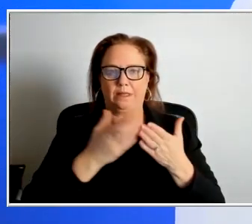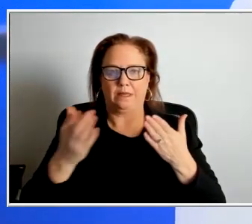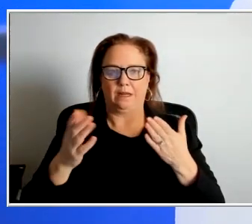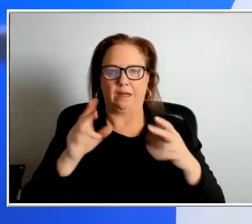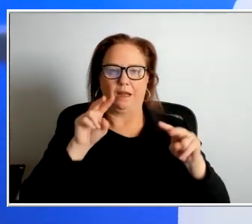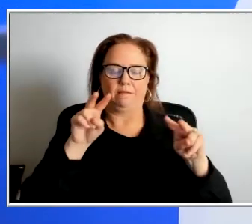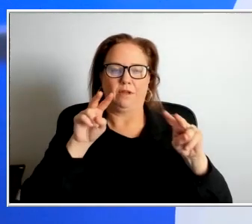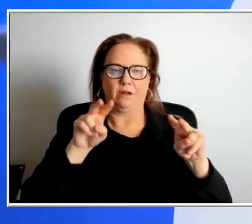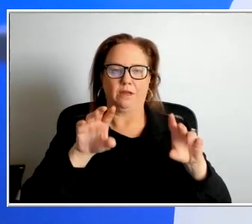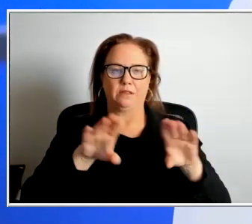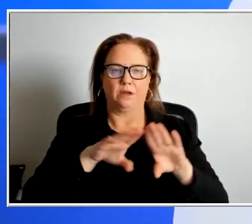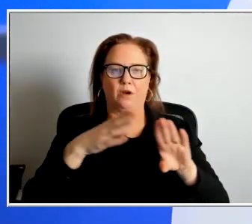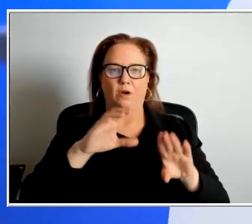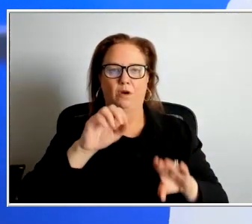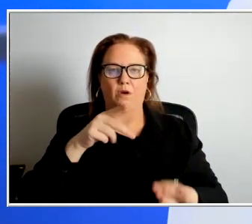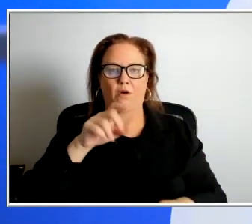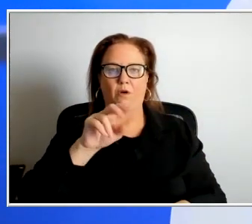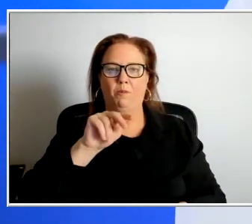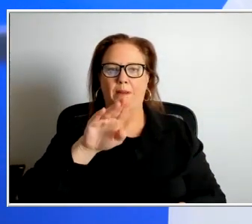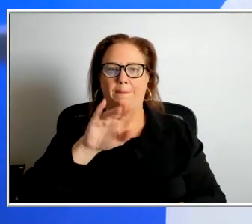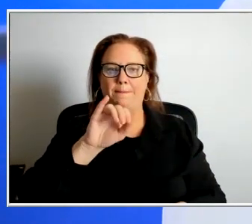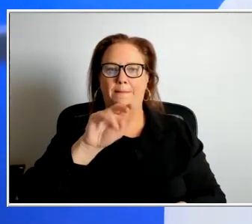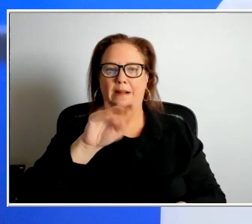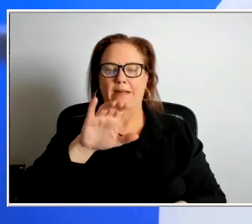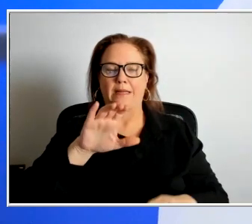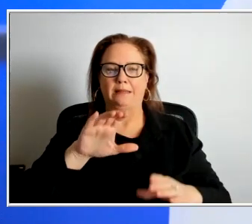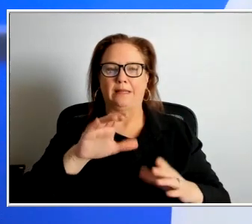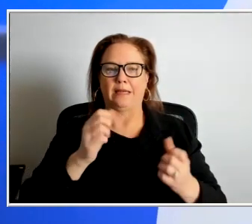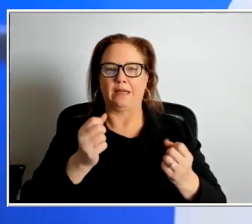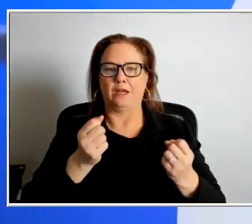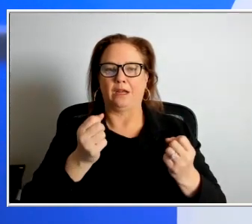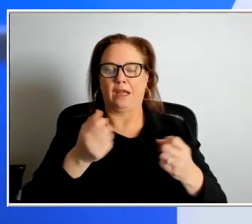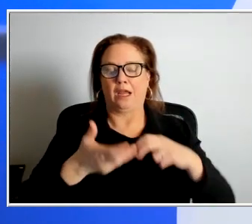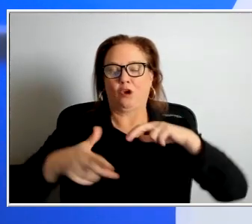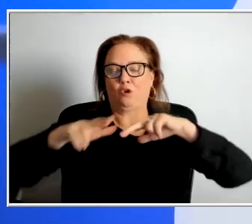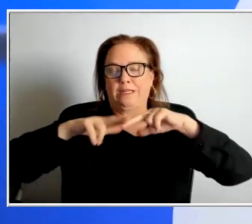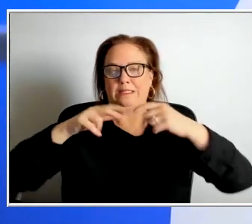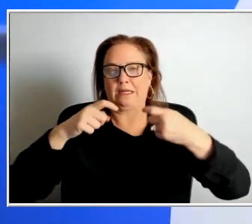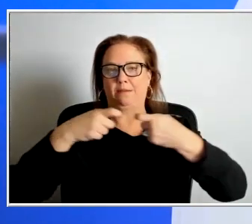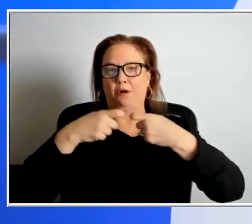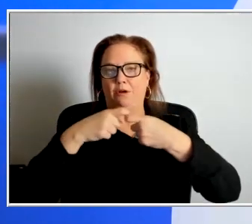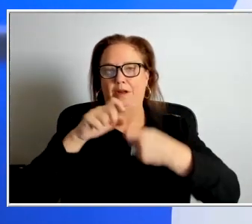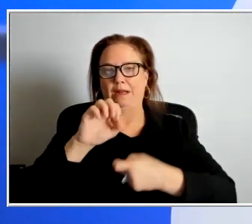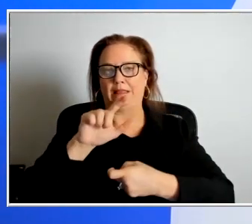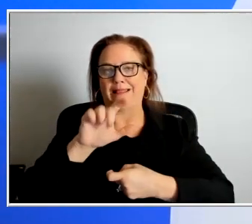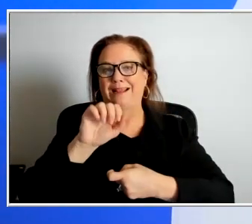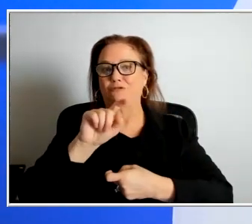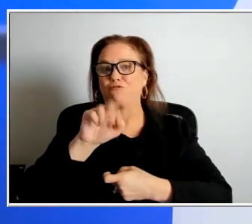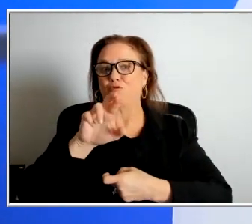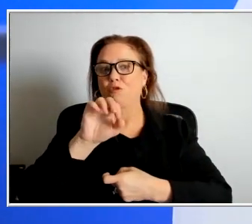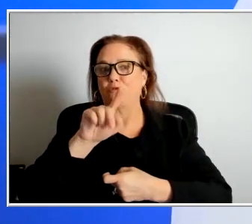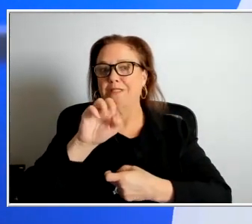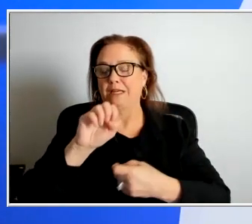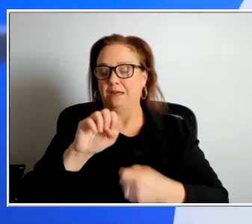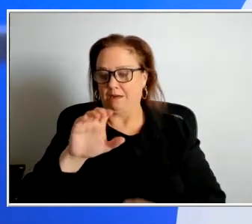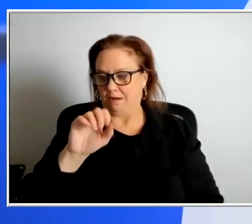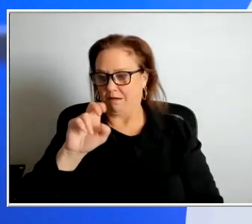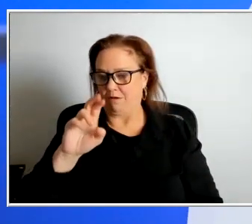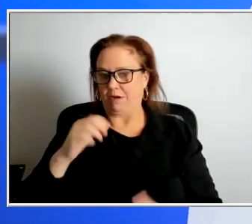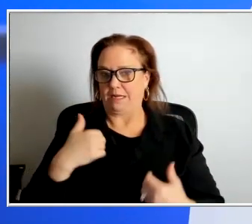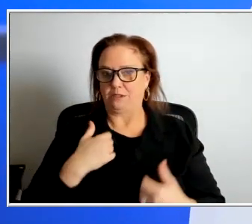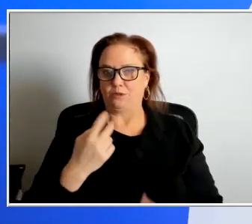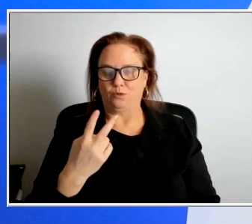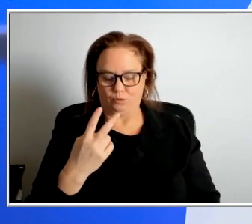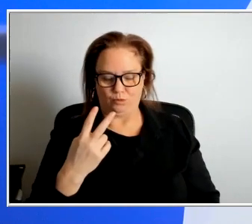Open Bionics, which is nice, they can increase the number of electrodes as well. So right now Conor has 2. From a